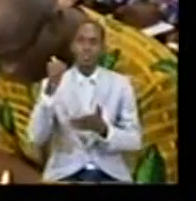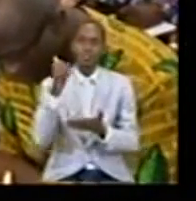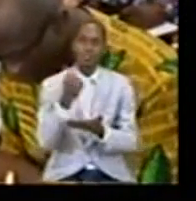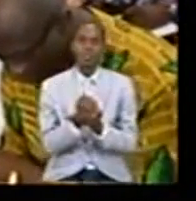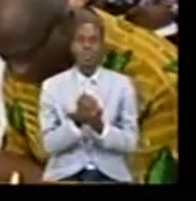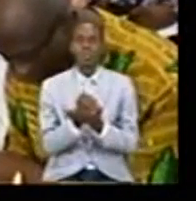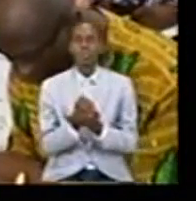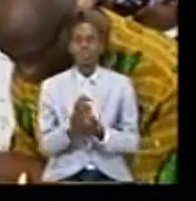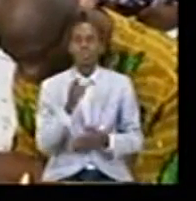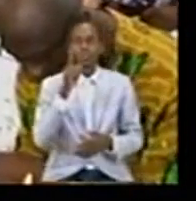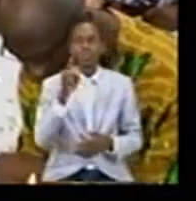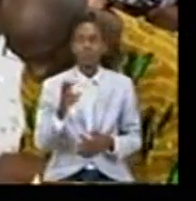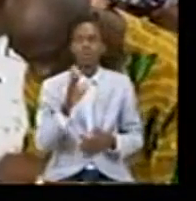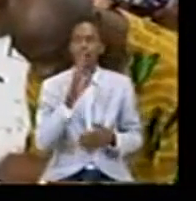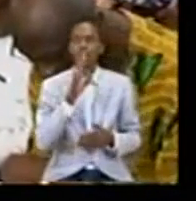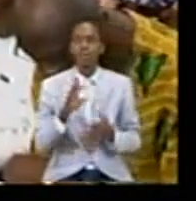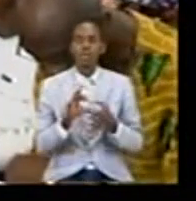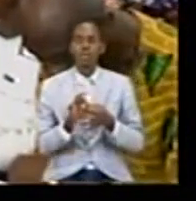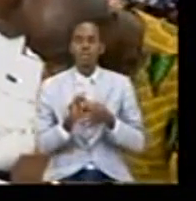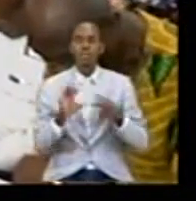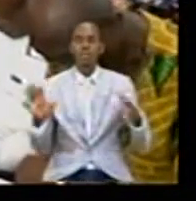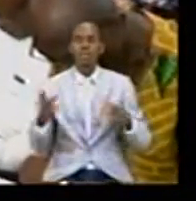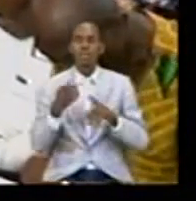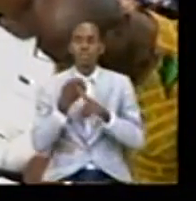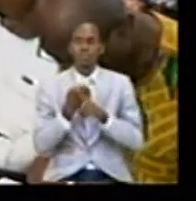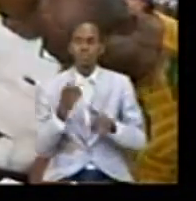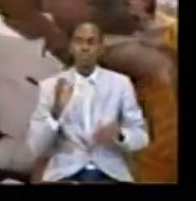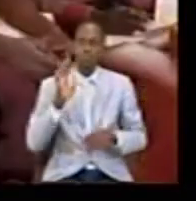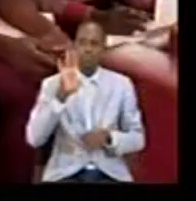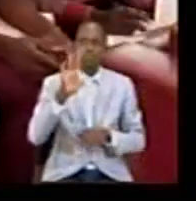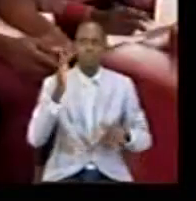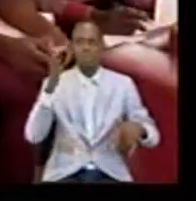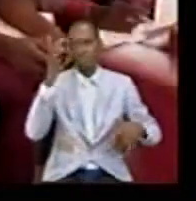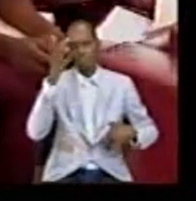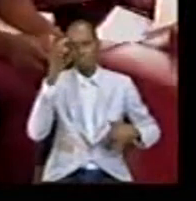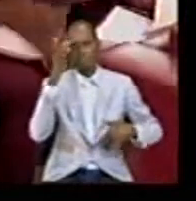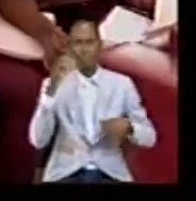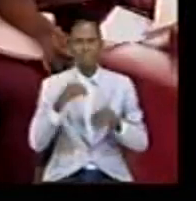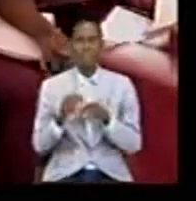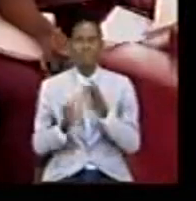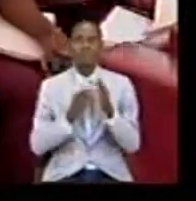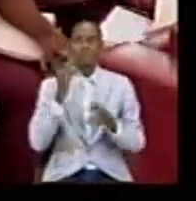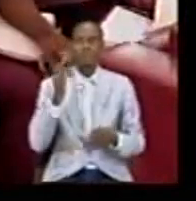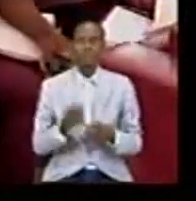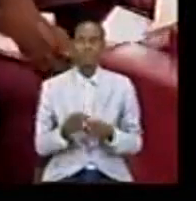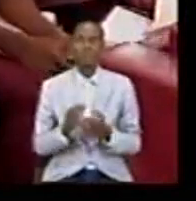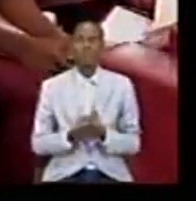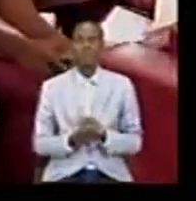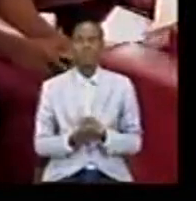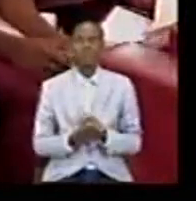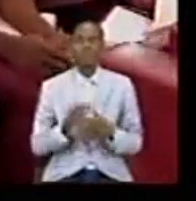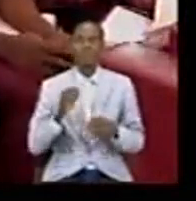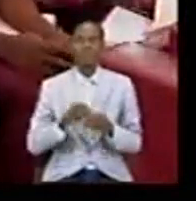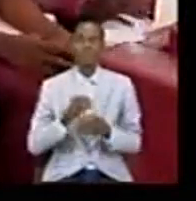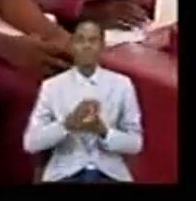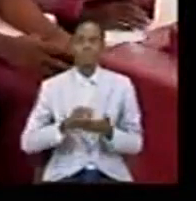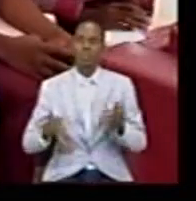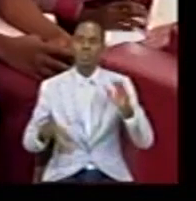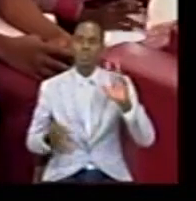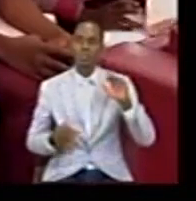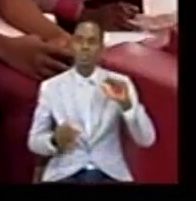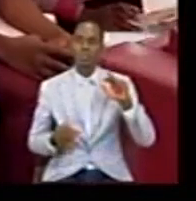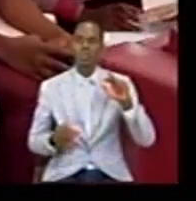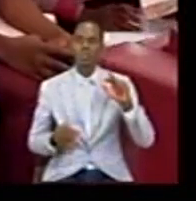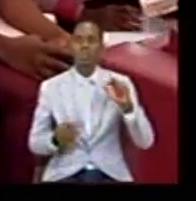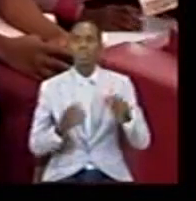You are loosed from thine infirmity. Verse 13, and he